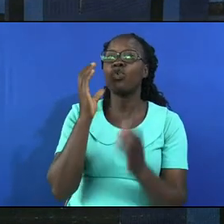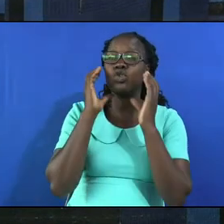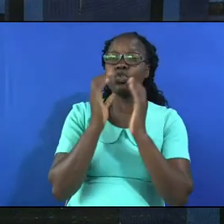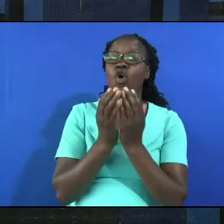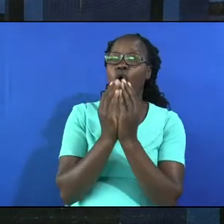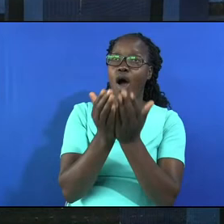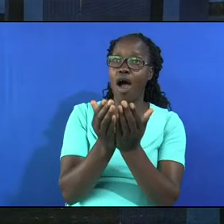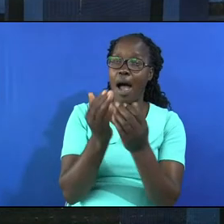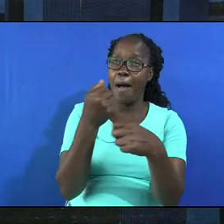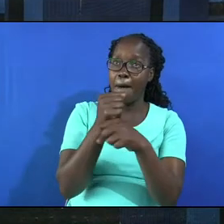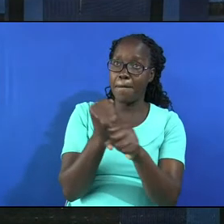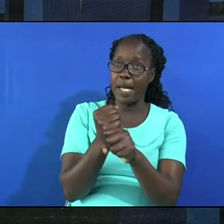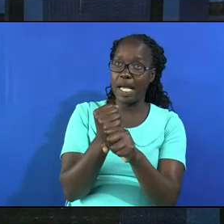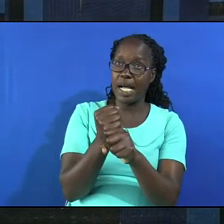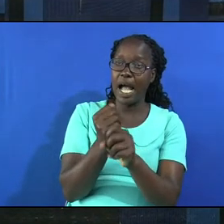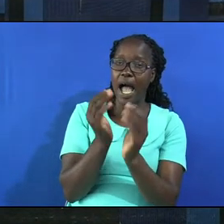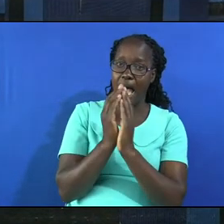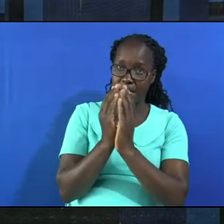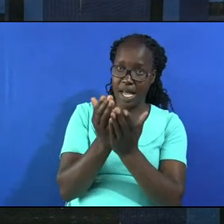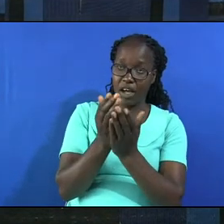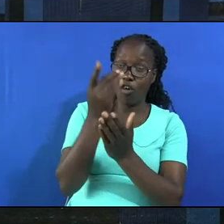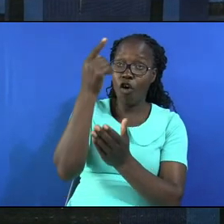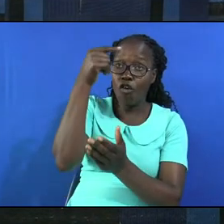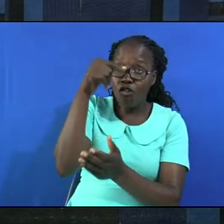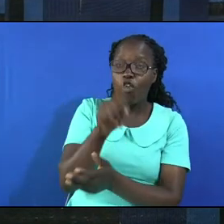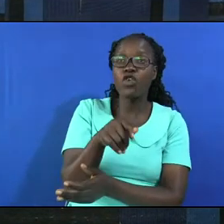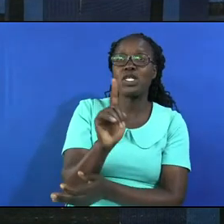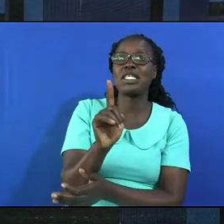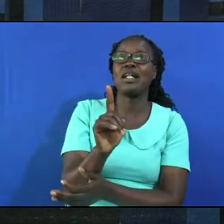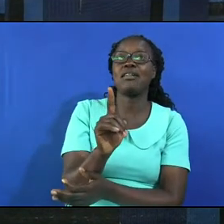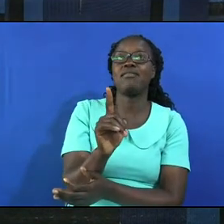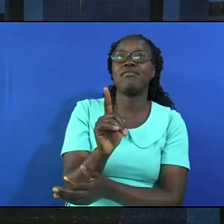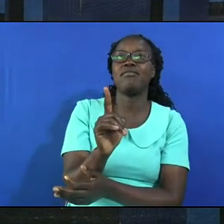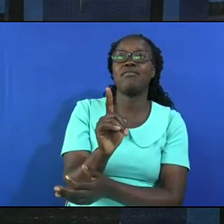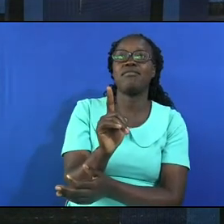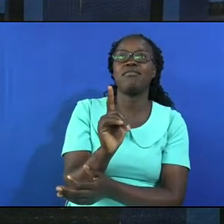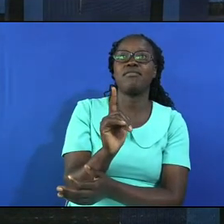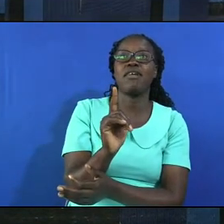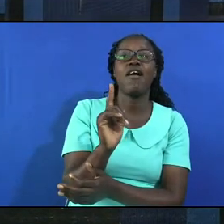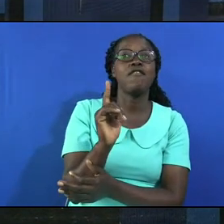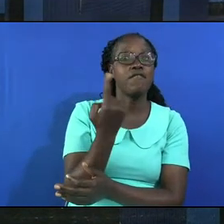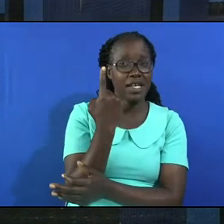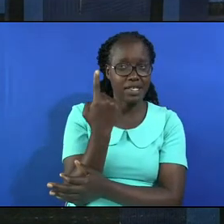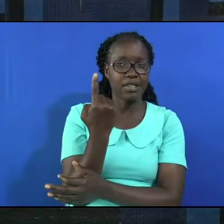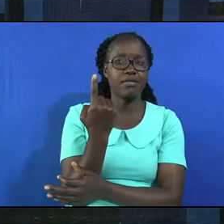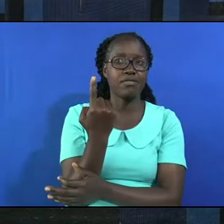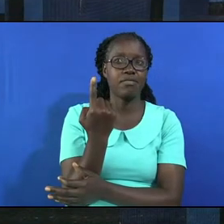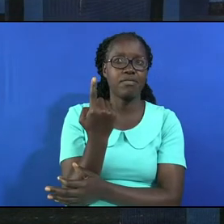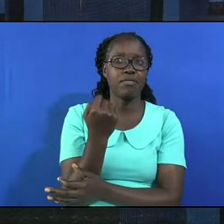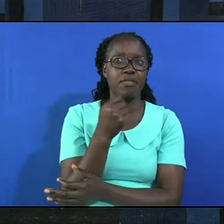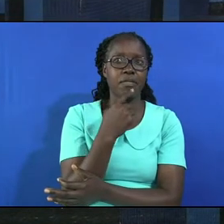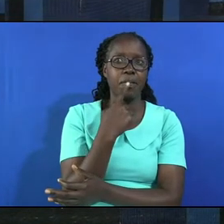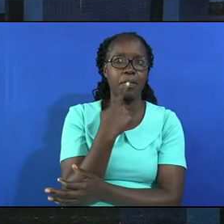Noah, make an ark for who? For yourself.